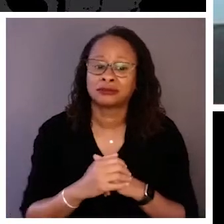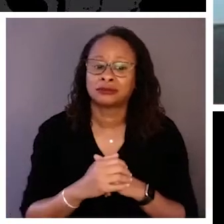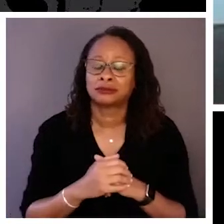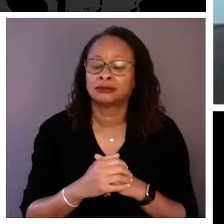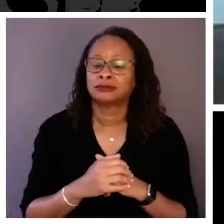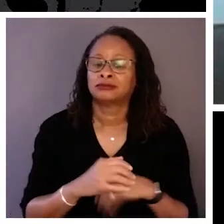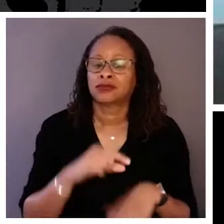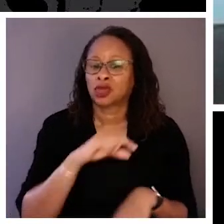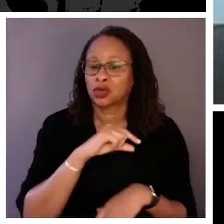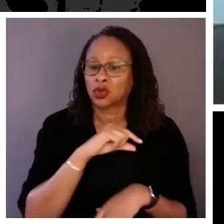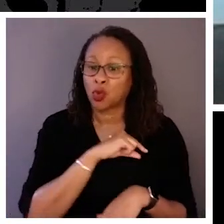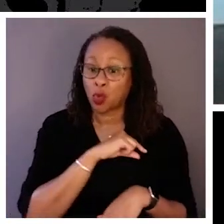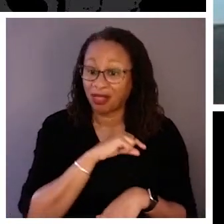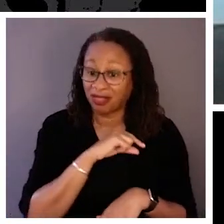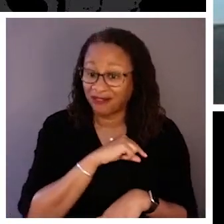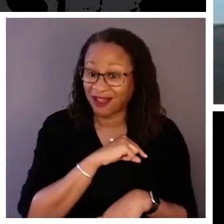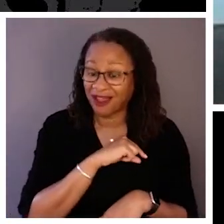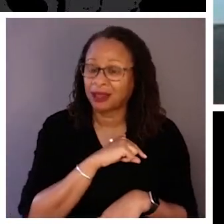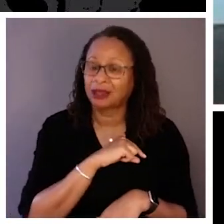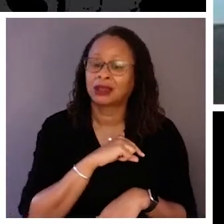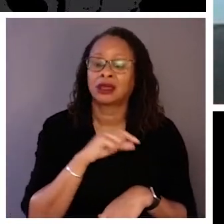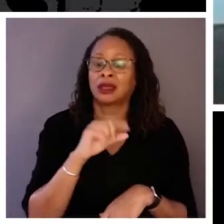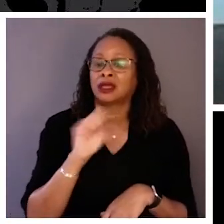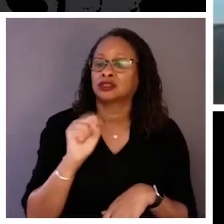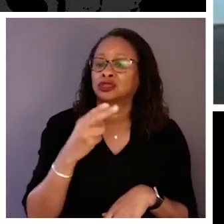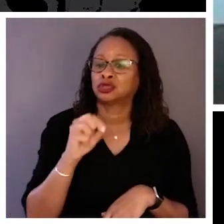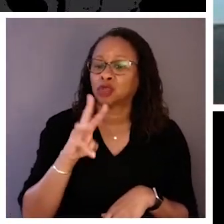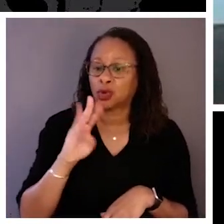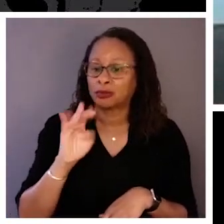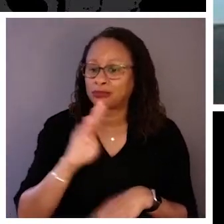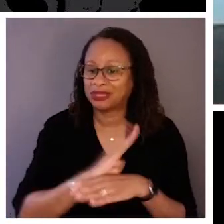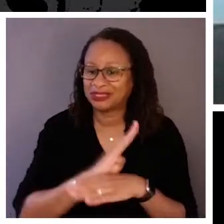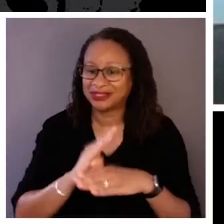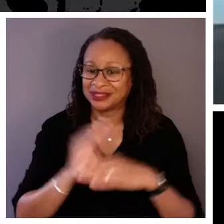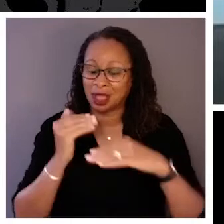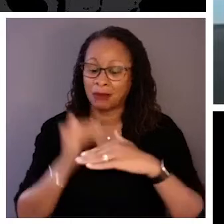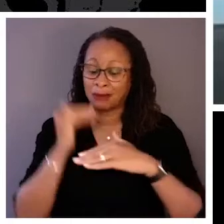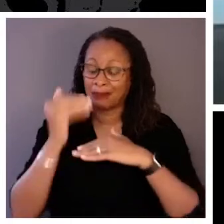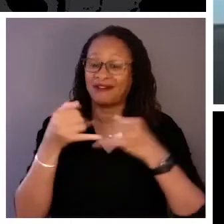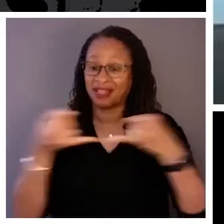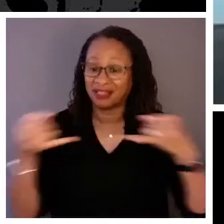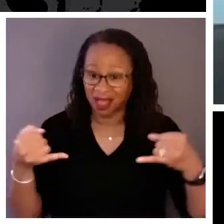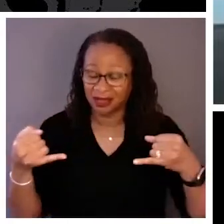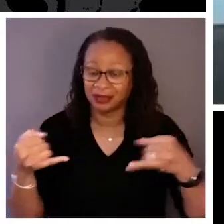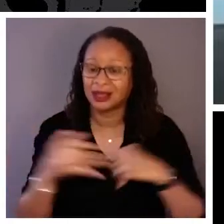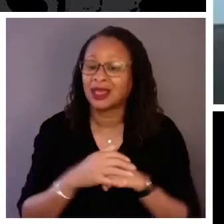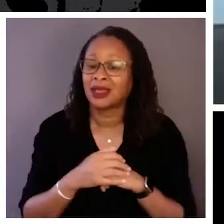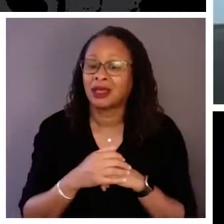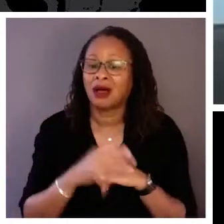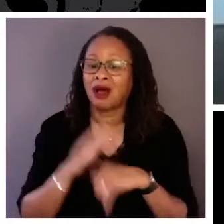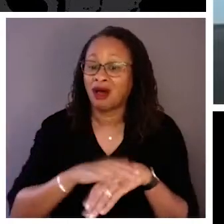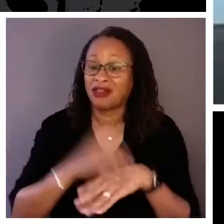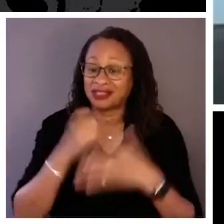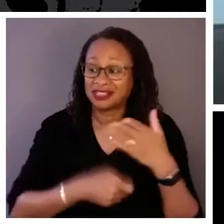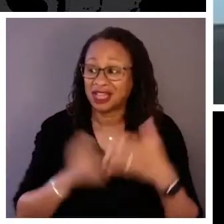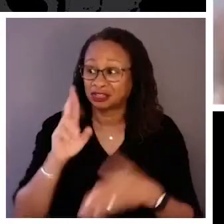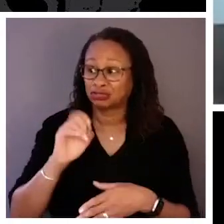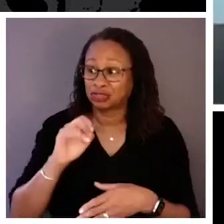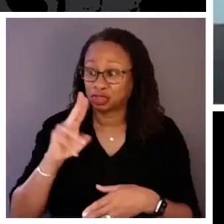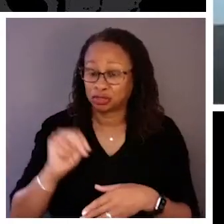show business expenses above the line on their tax returns, which will mean that